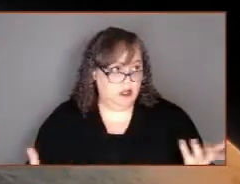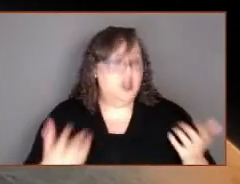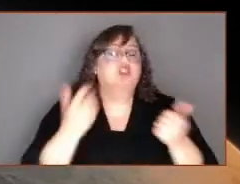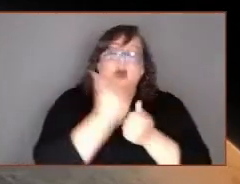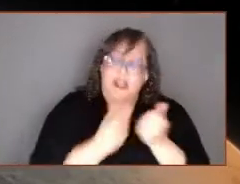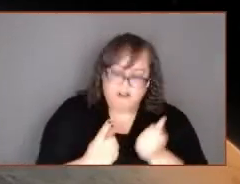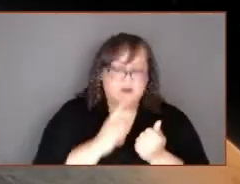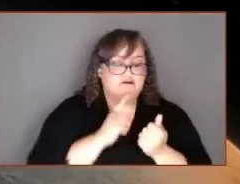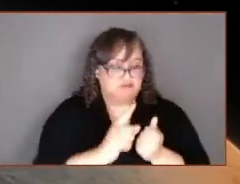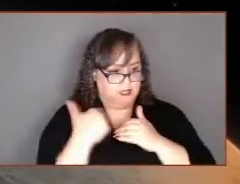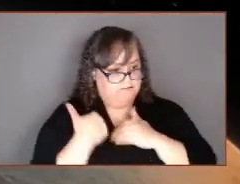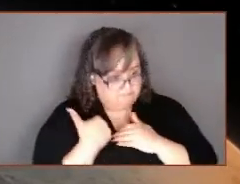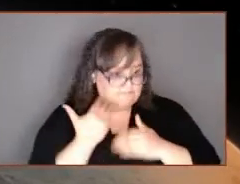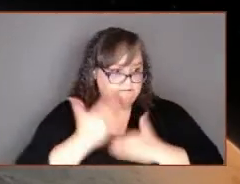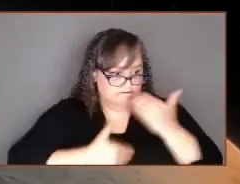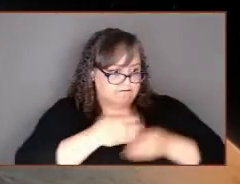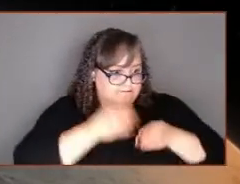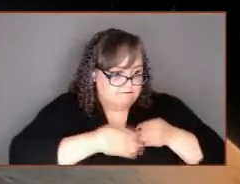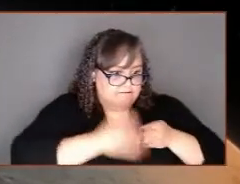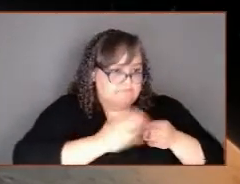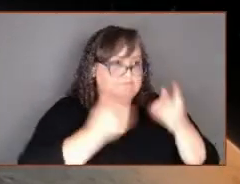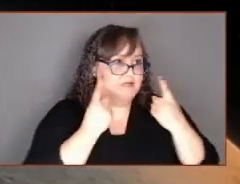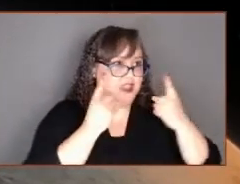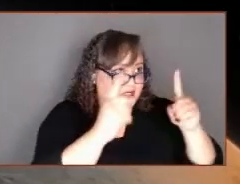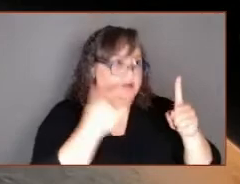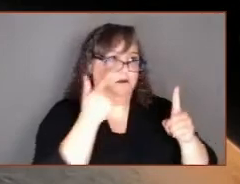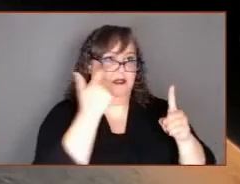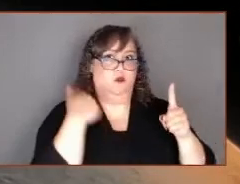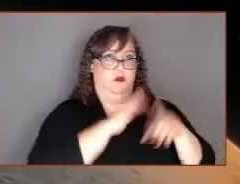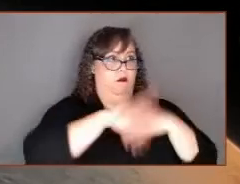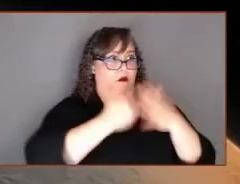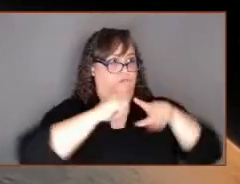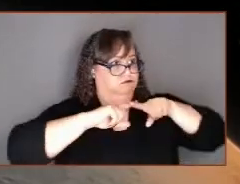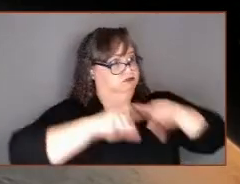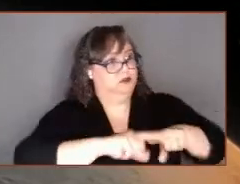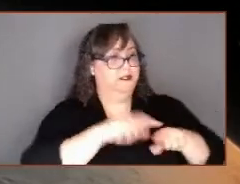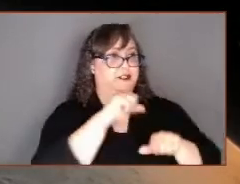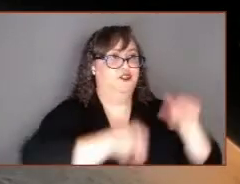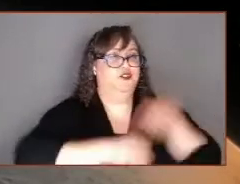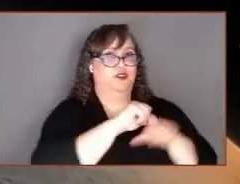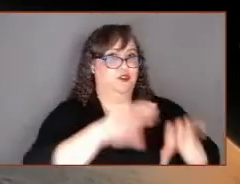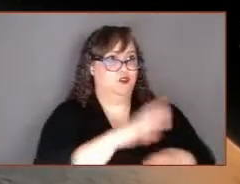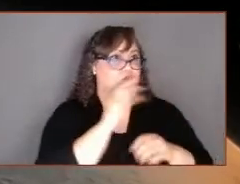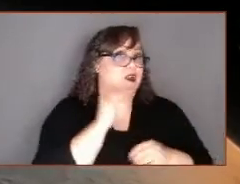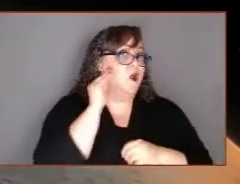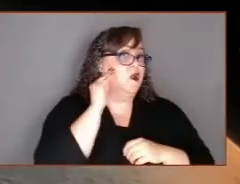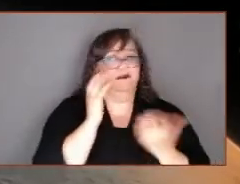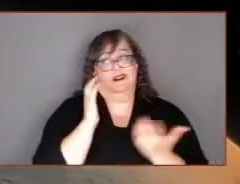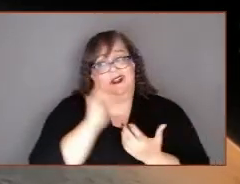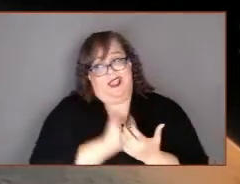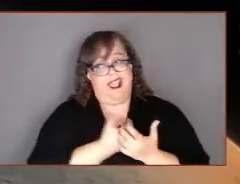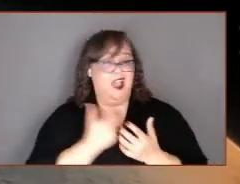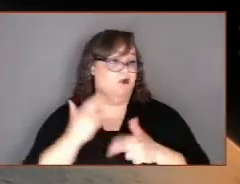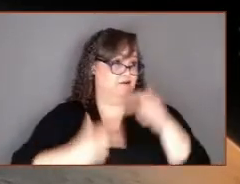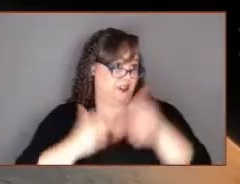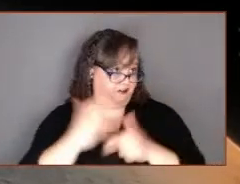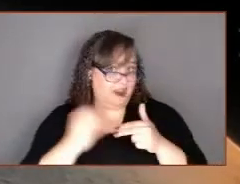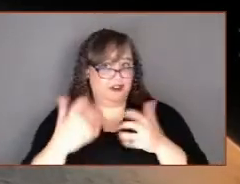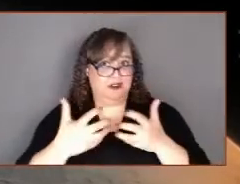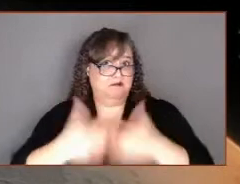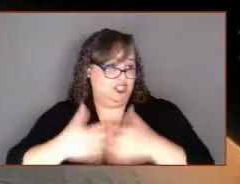them to do their stuff at home. And, the manufacturing machine shop was closed, so we ran into a lot of issues there. But, adapt and overcome and,